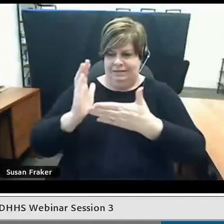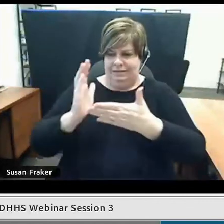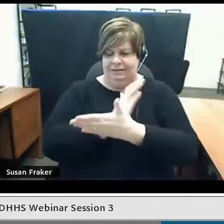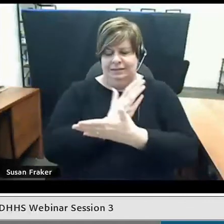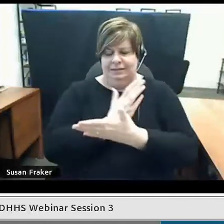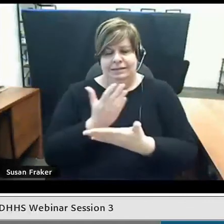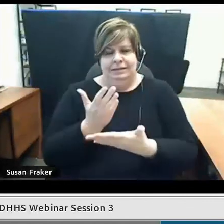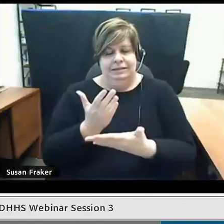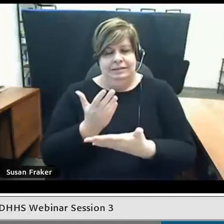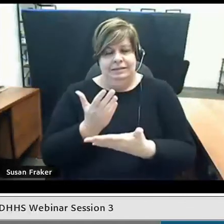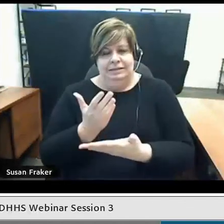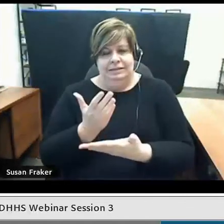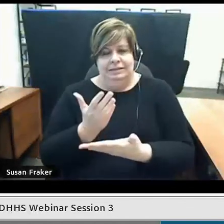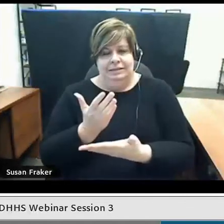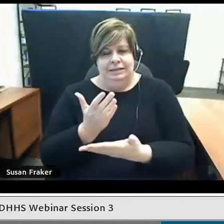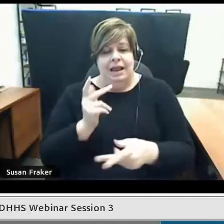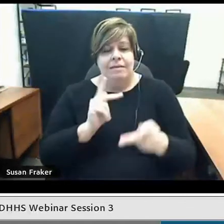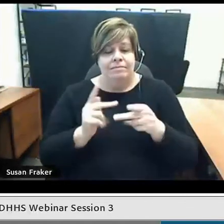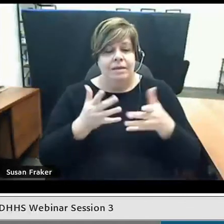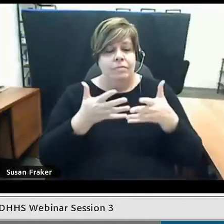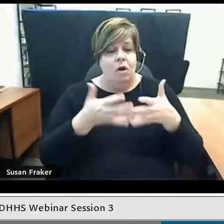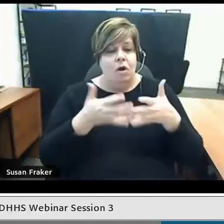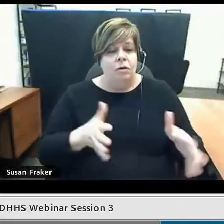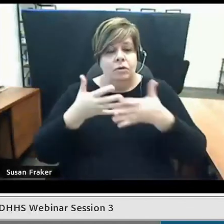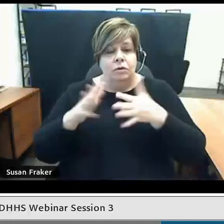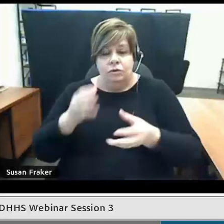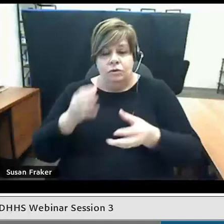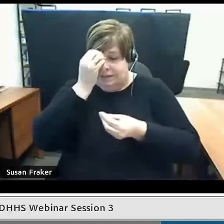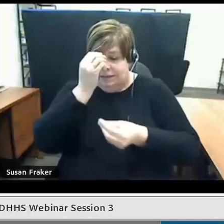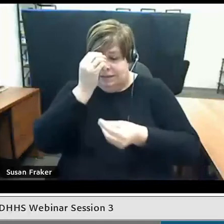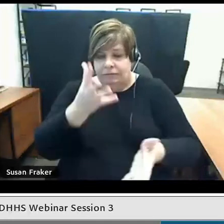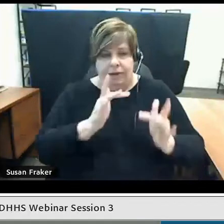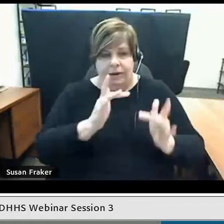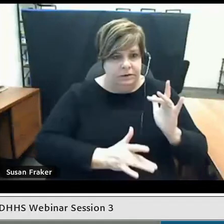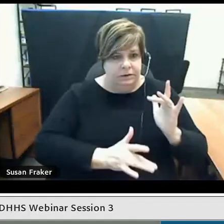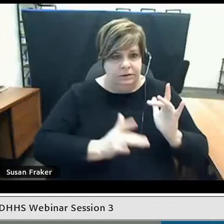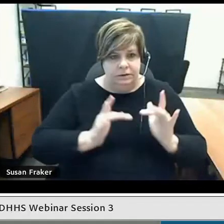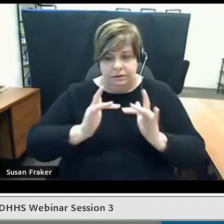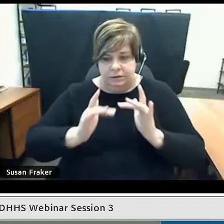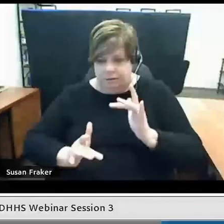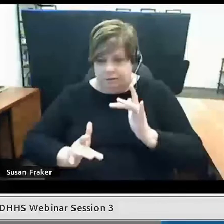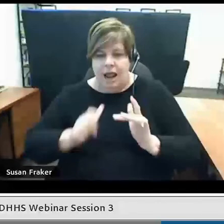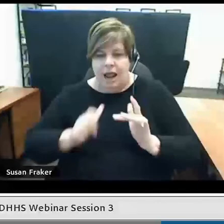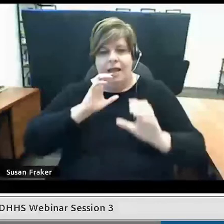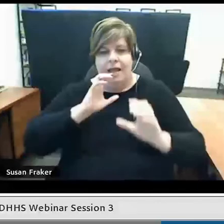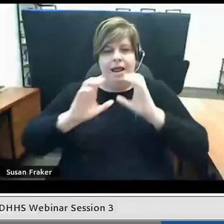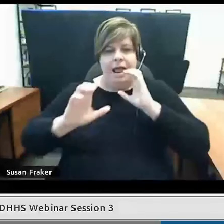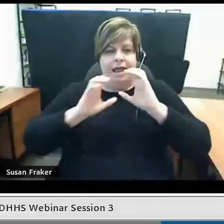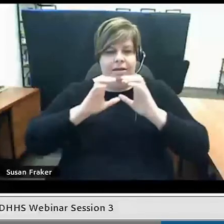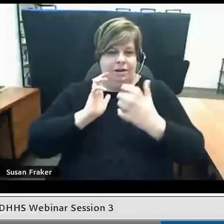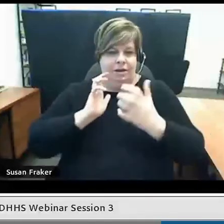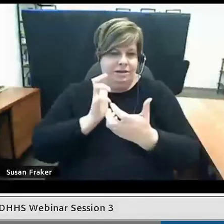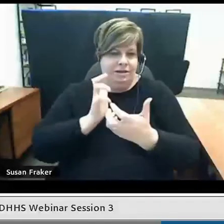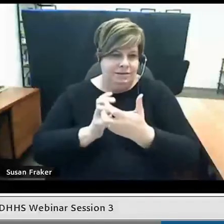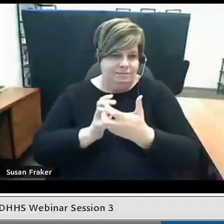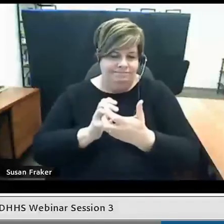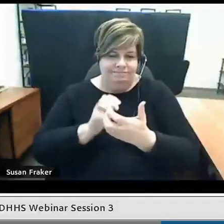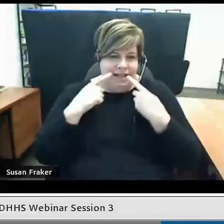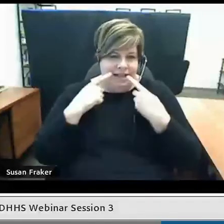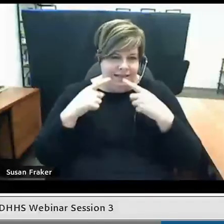styles, people are losing information and losing access for communication. So most individuals,